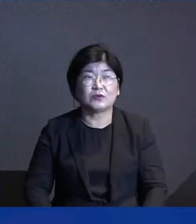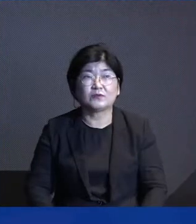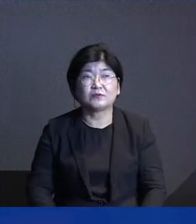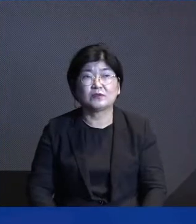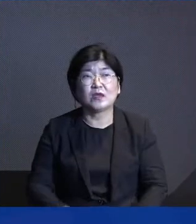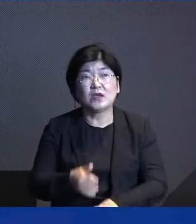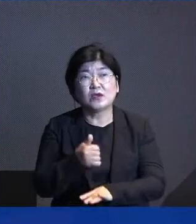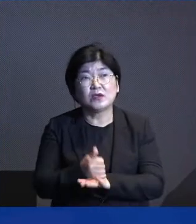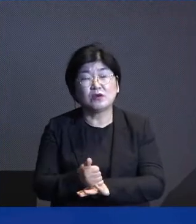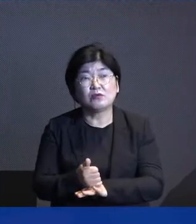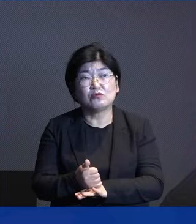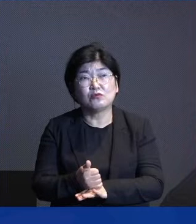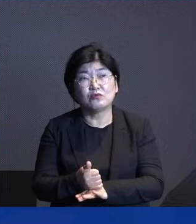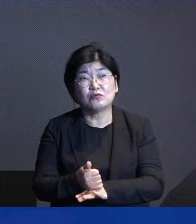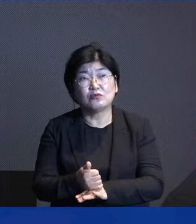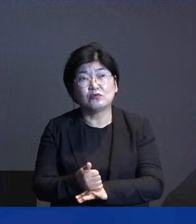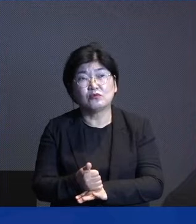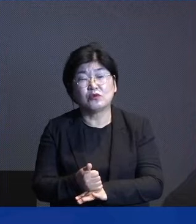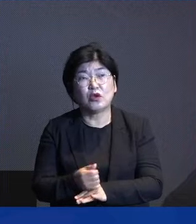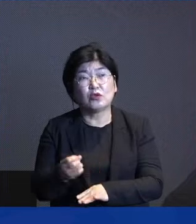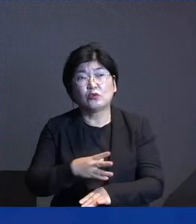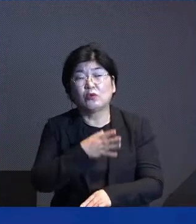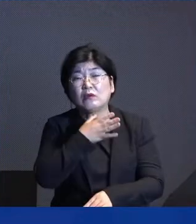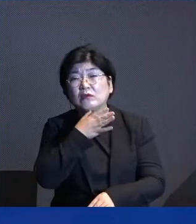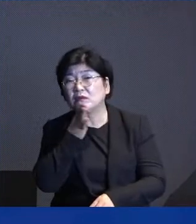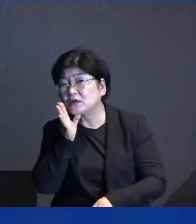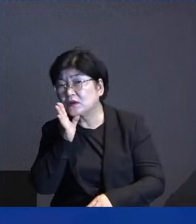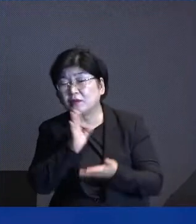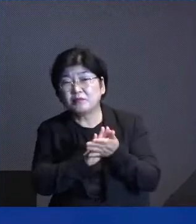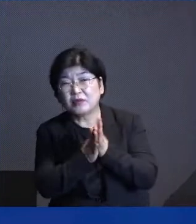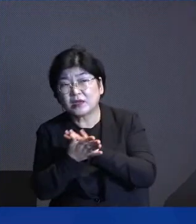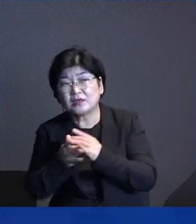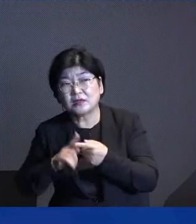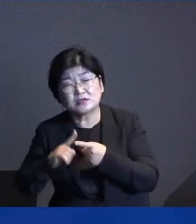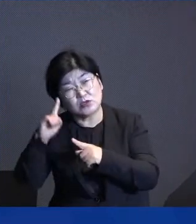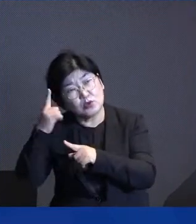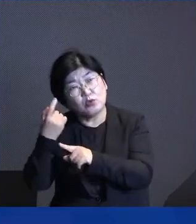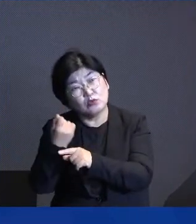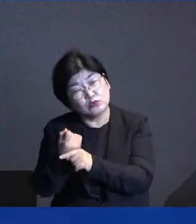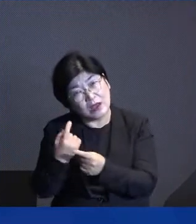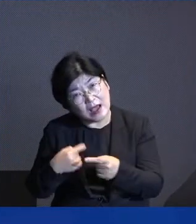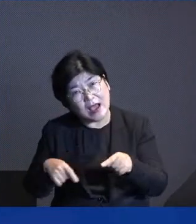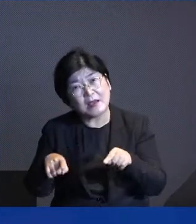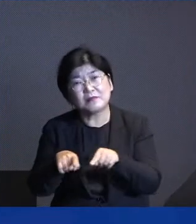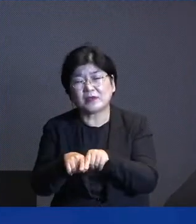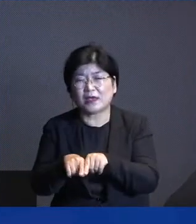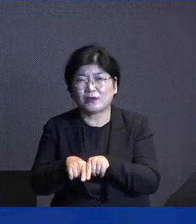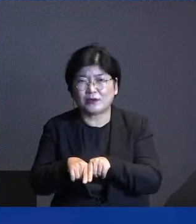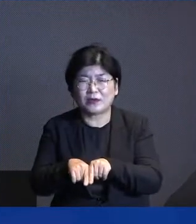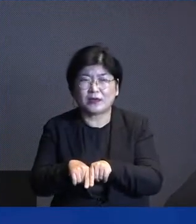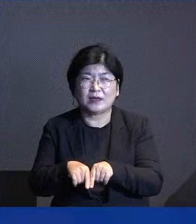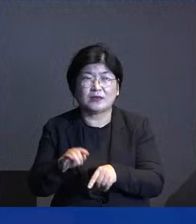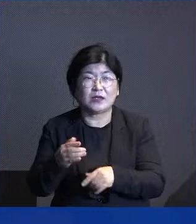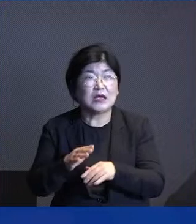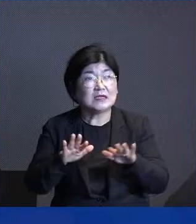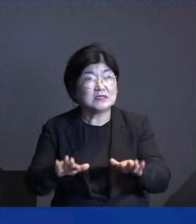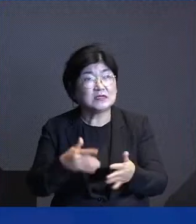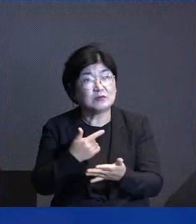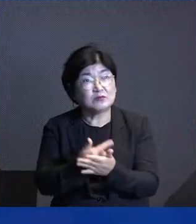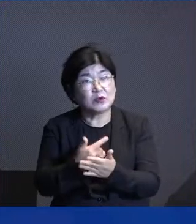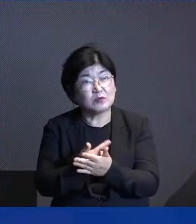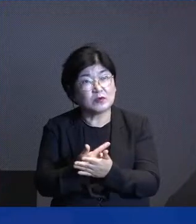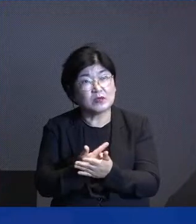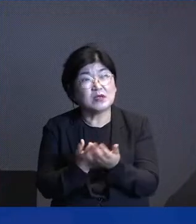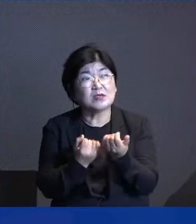collaborative, inter-country, inter-regional. This was the paper that I was talking about, and this is